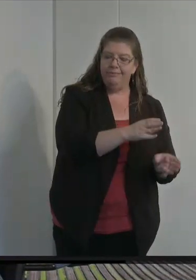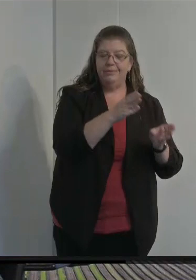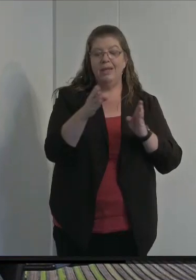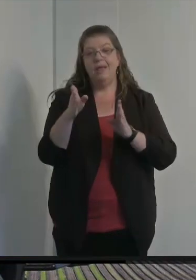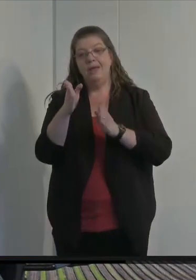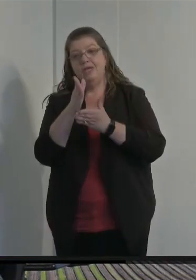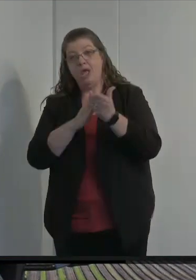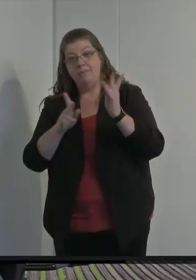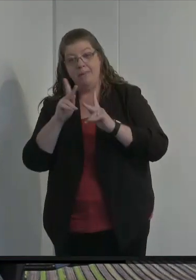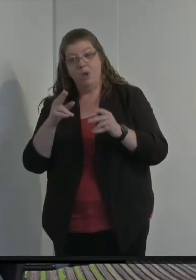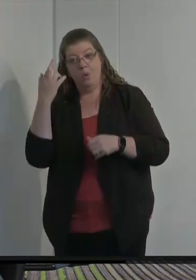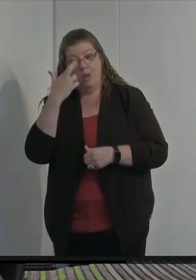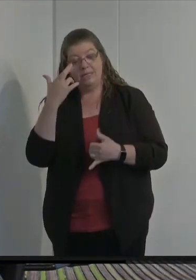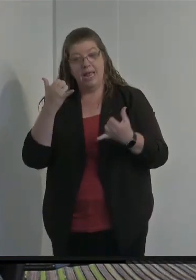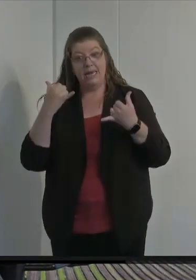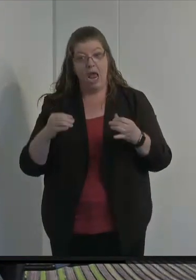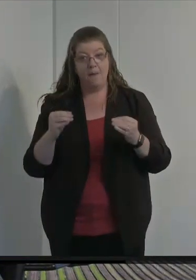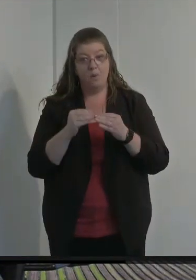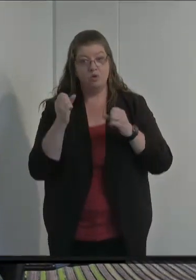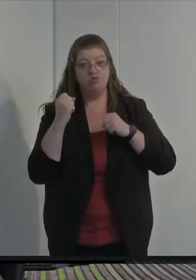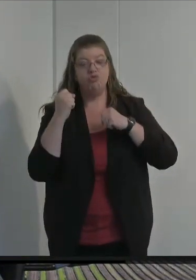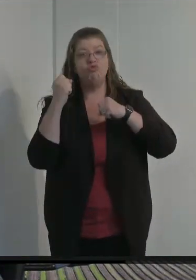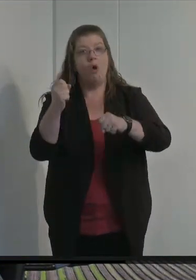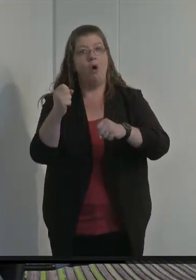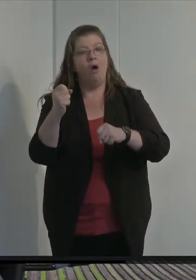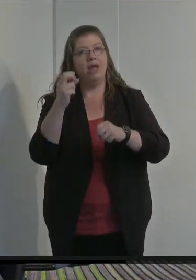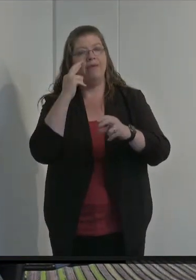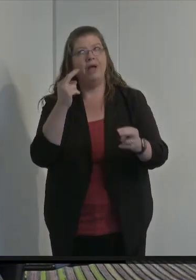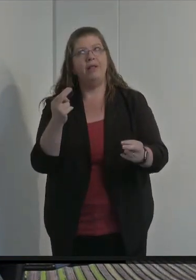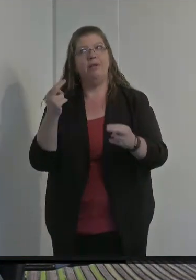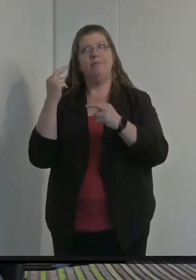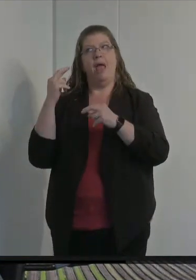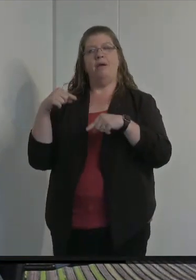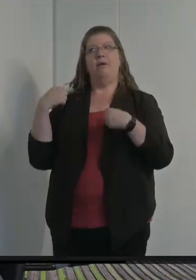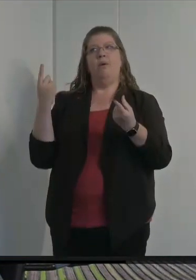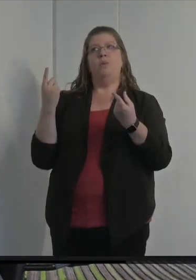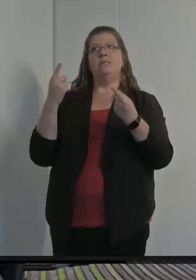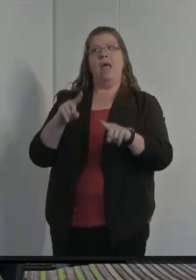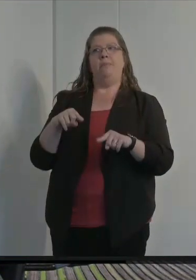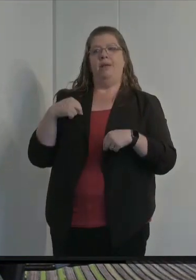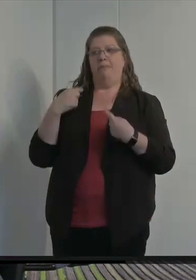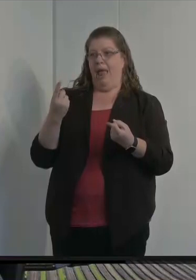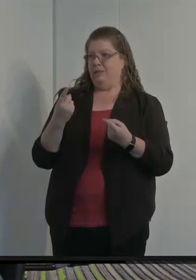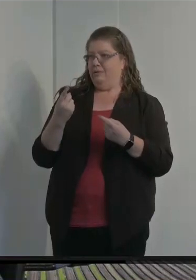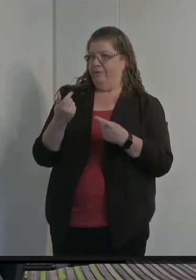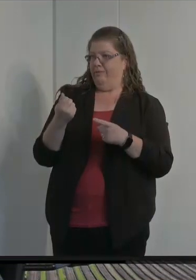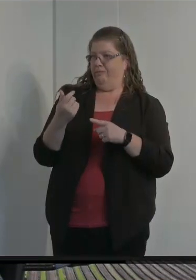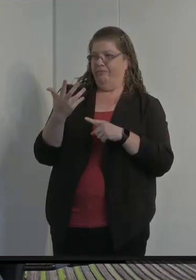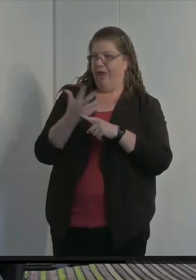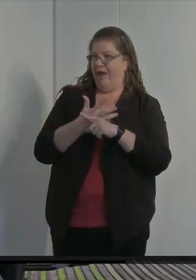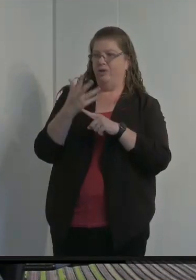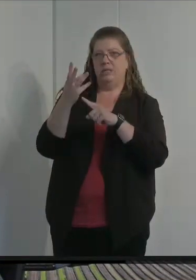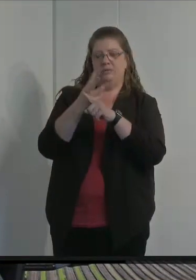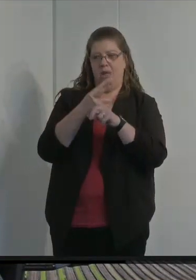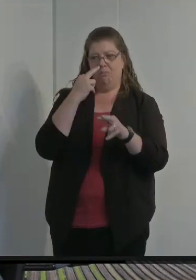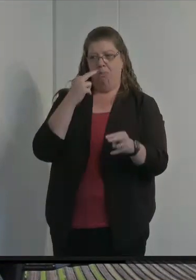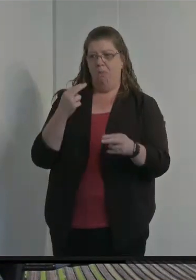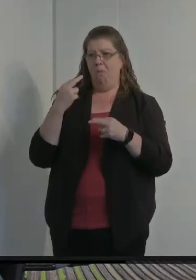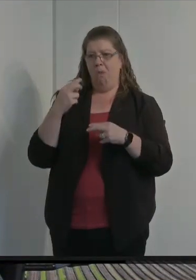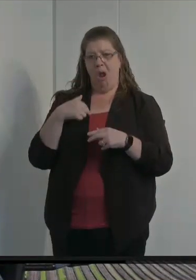they are much stronger than they thought when reflecting back on just what they've been through over the last 5-6